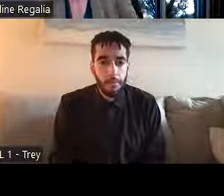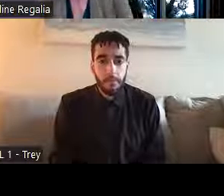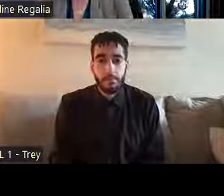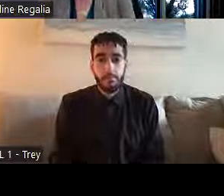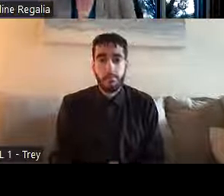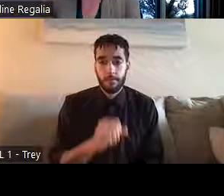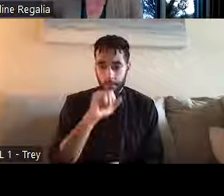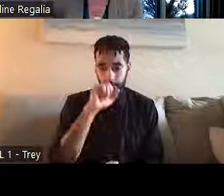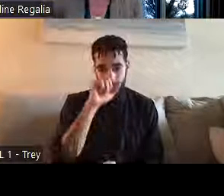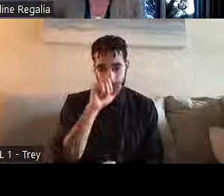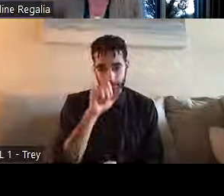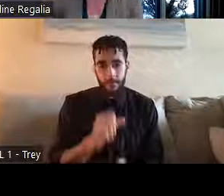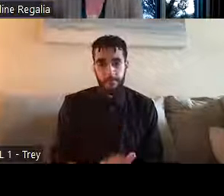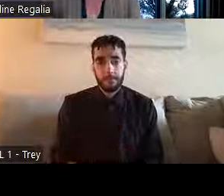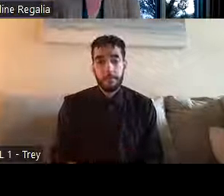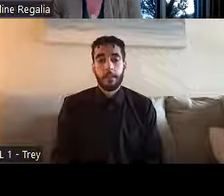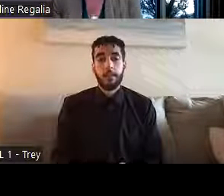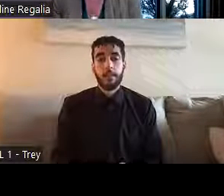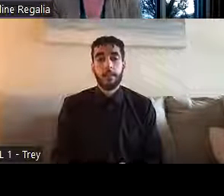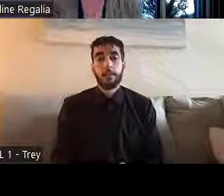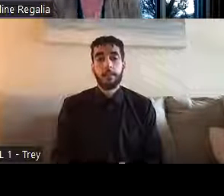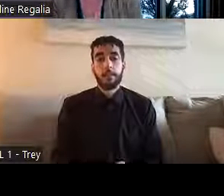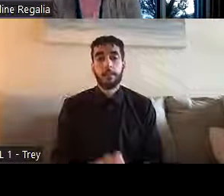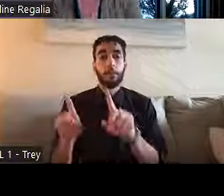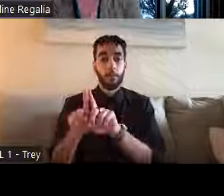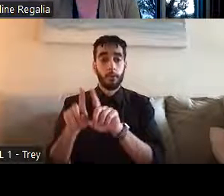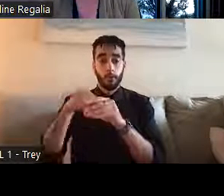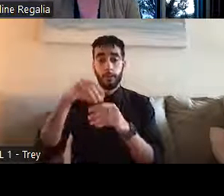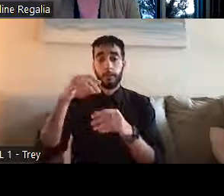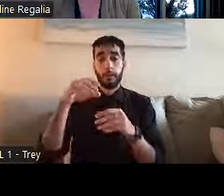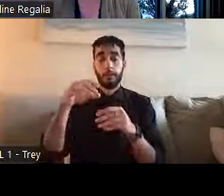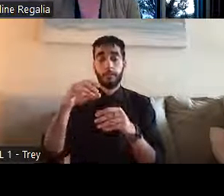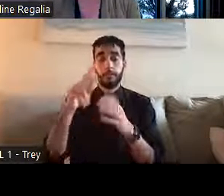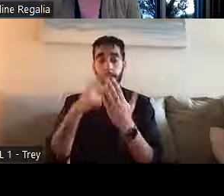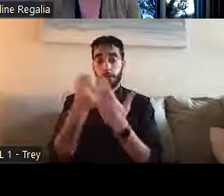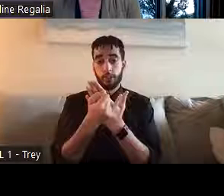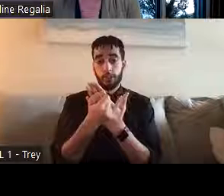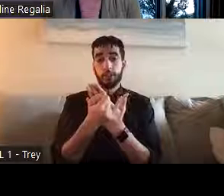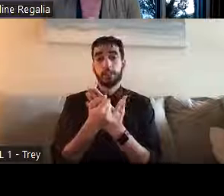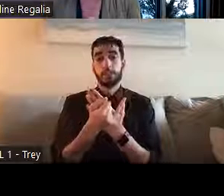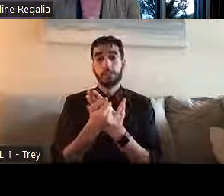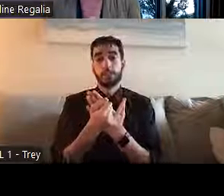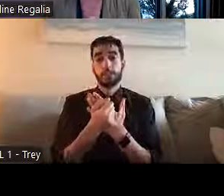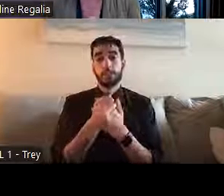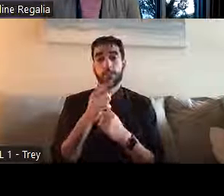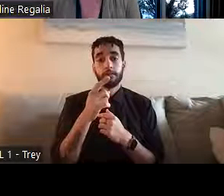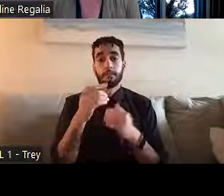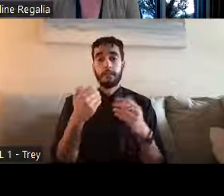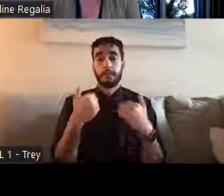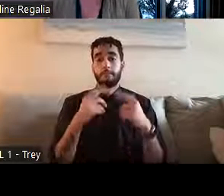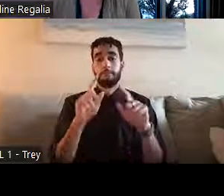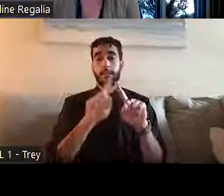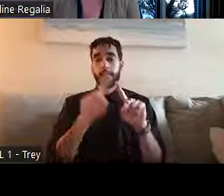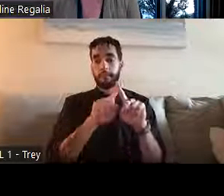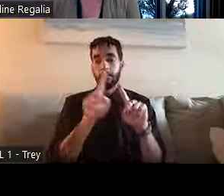And so a partner in this project has been UC Davis, and these are some of the organization-specific outcomes. And so the funding helped all of us